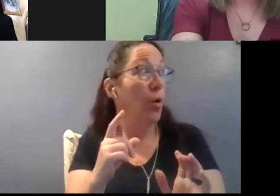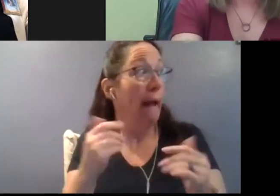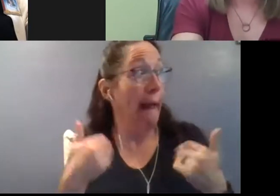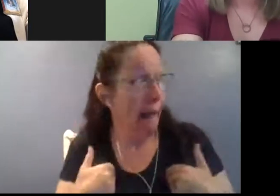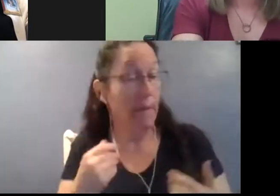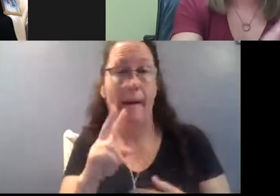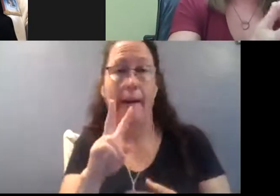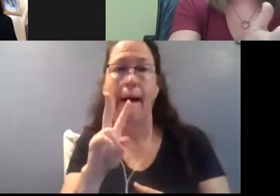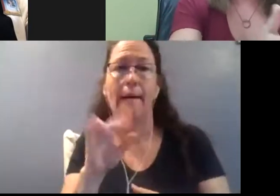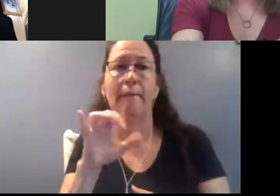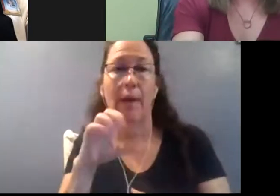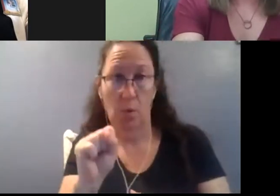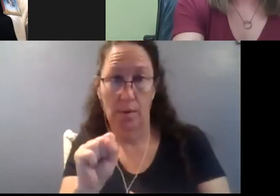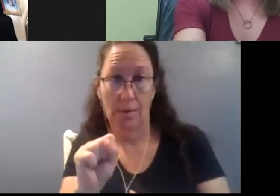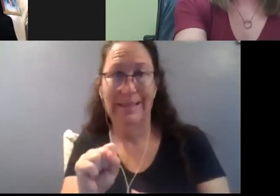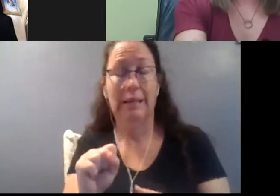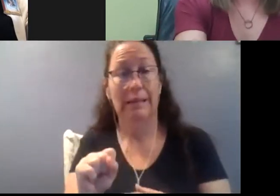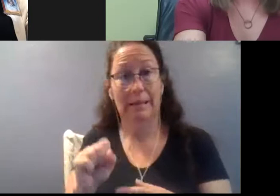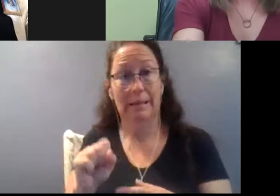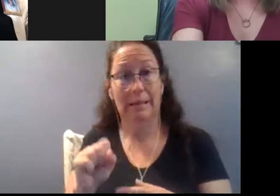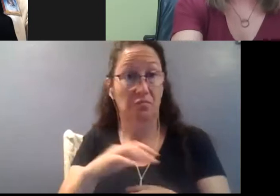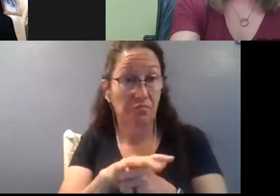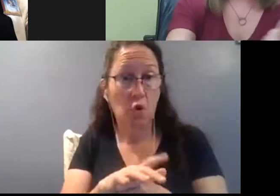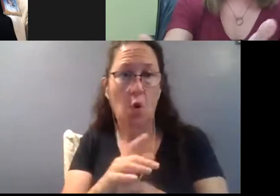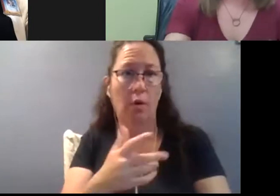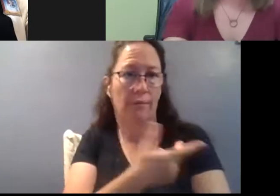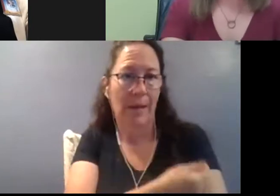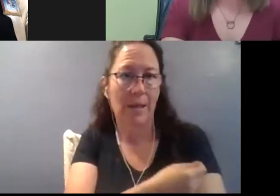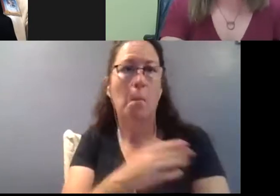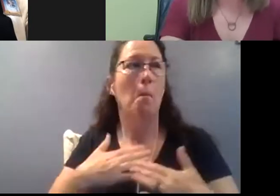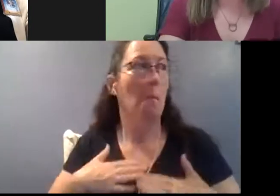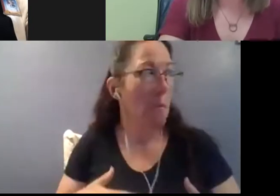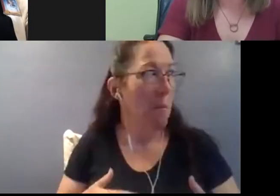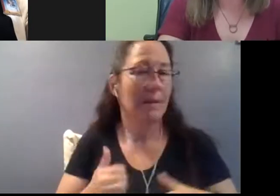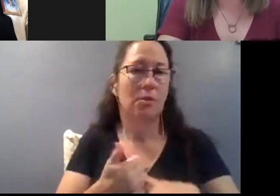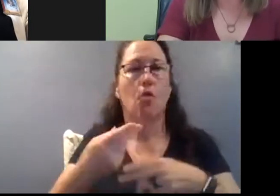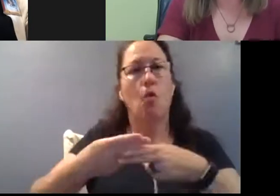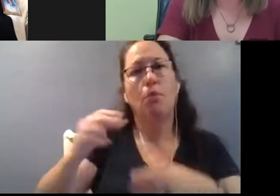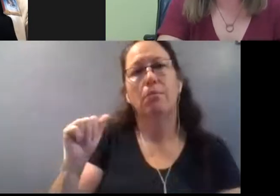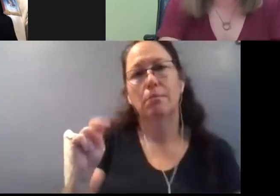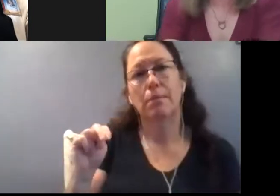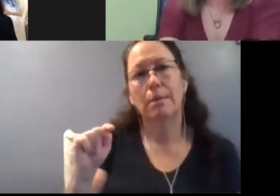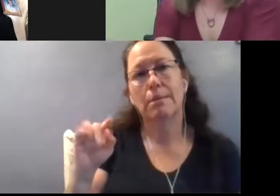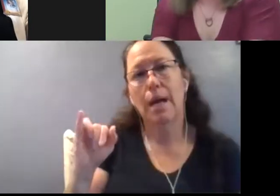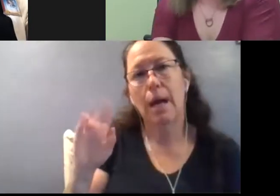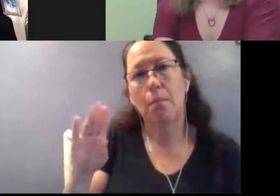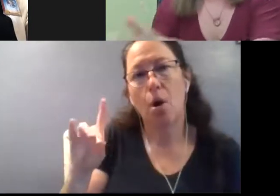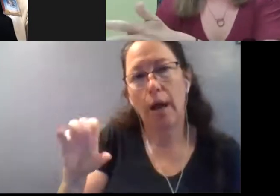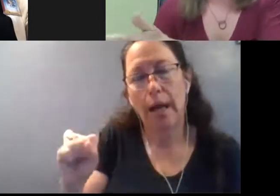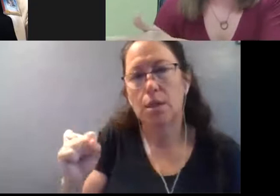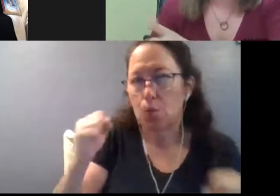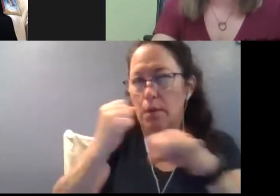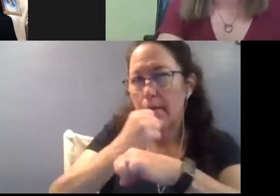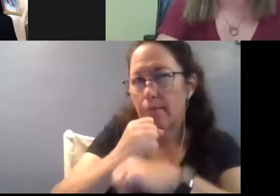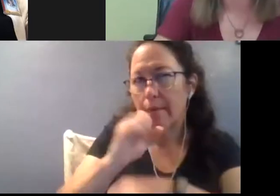virus at that time. When you get a virus or a vaccine, your body then makes things called antibodies that then fight the infection the